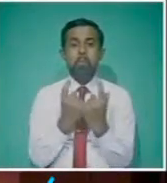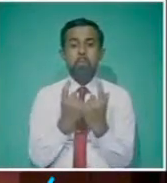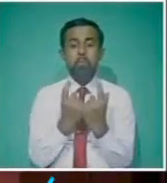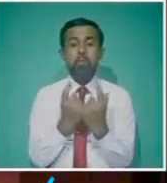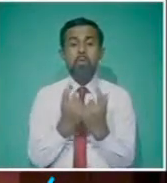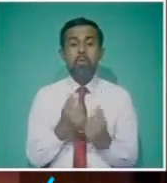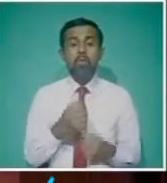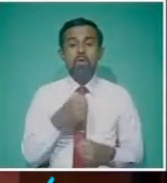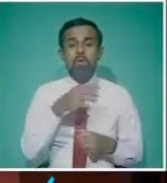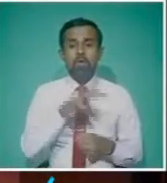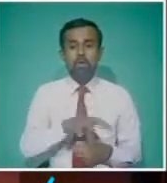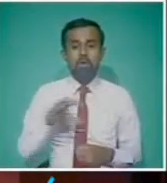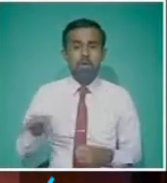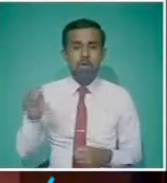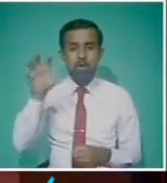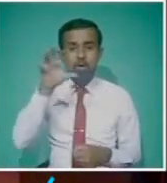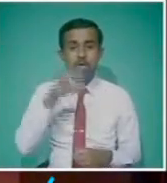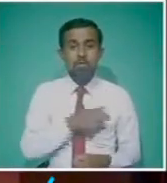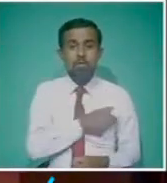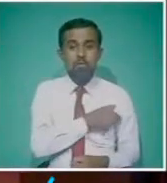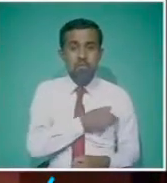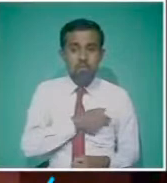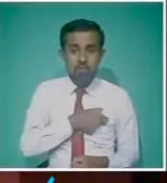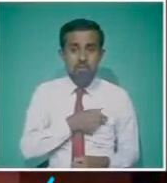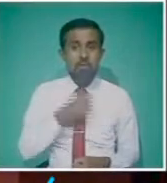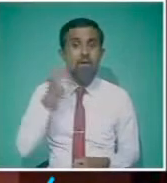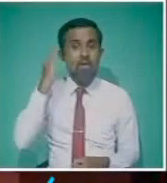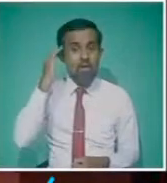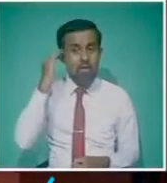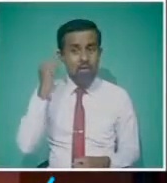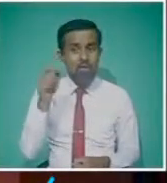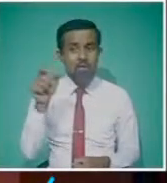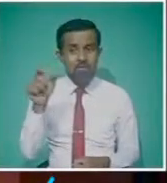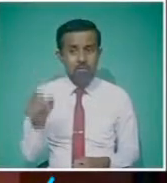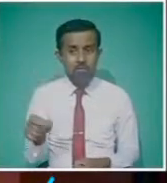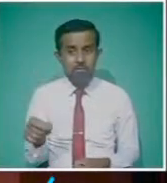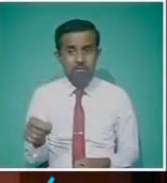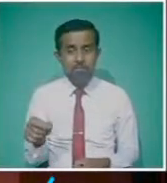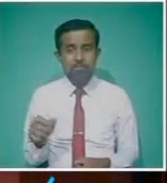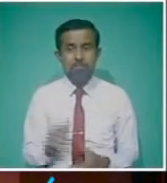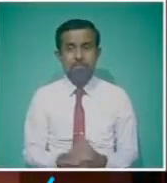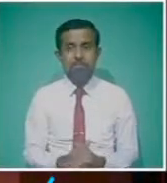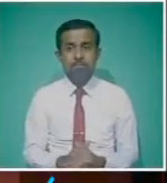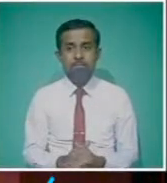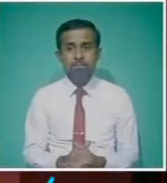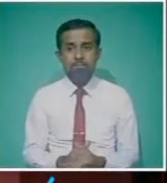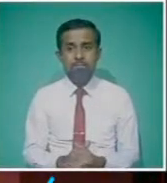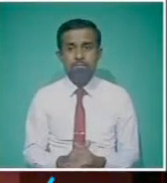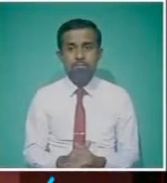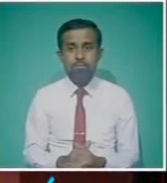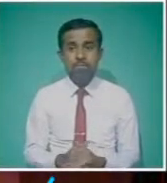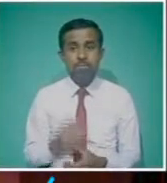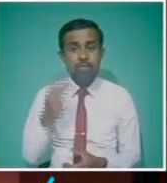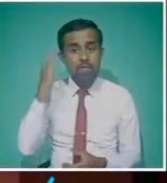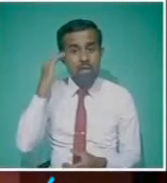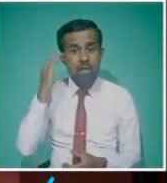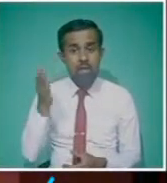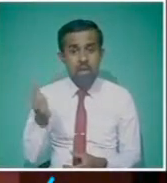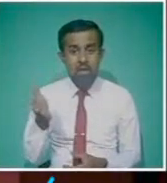nation state that is a member of the global community of nations, but also as a special